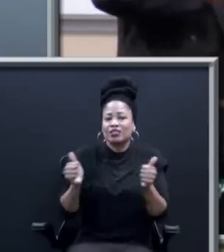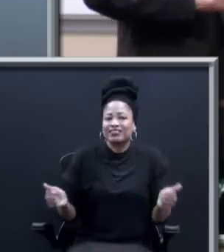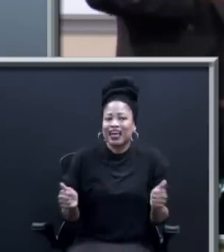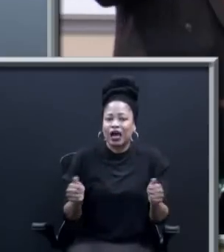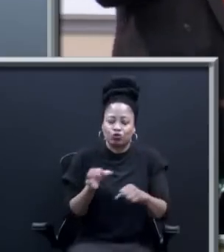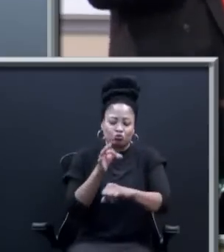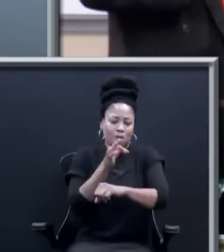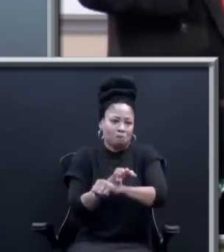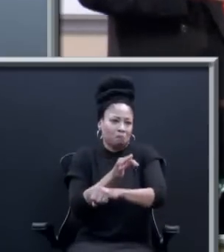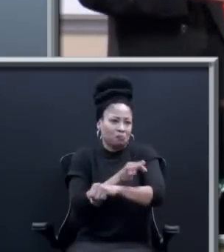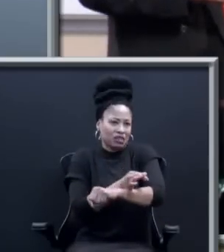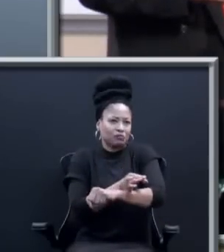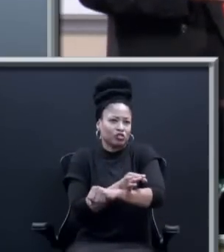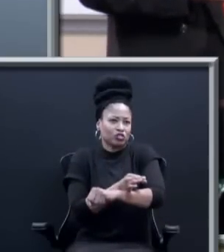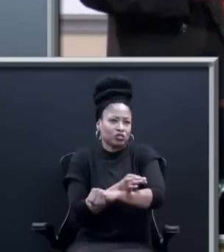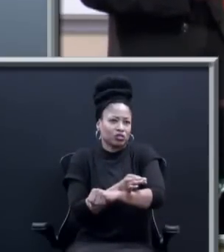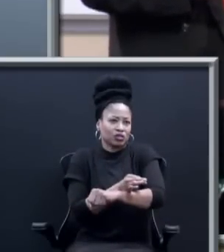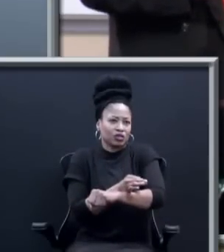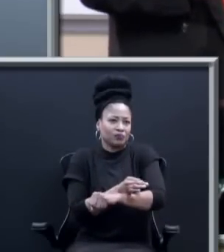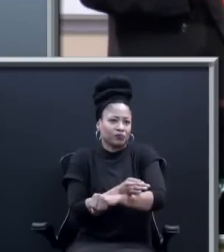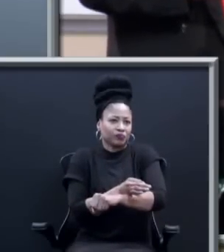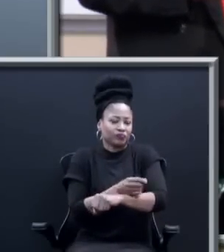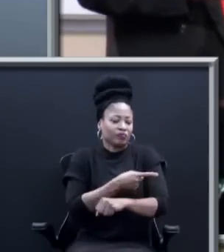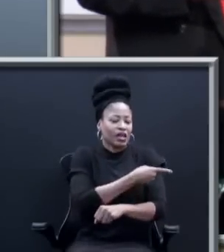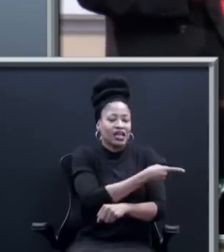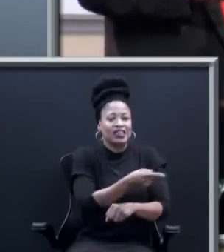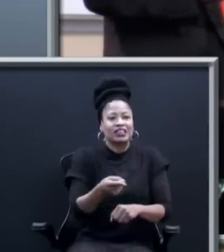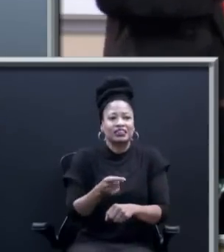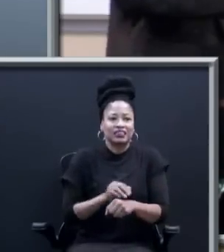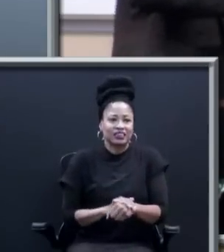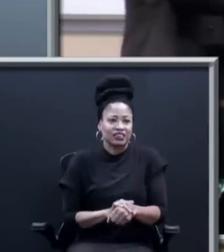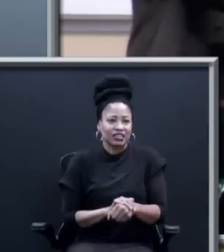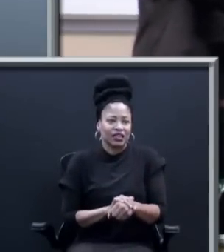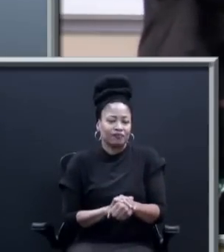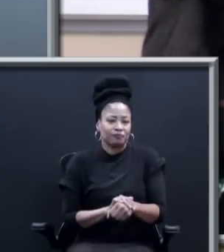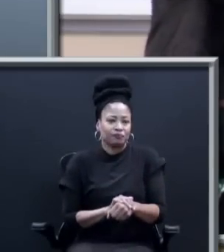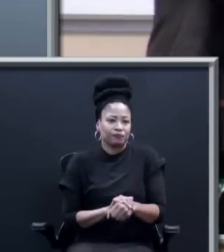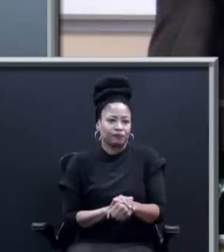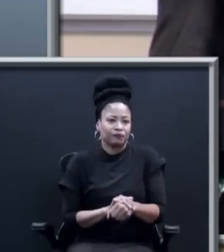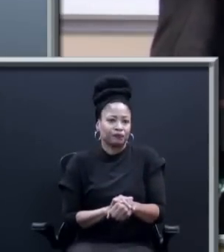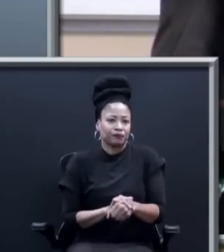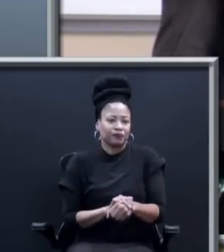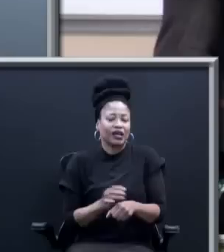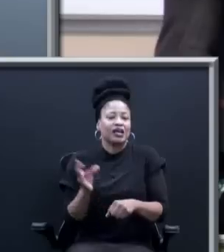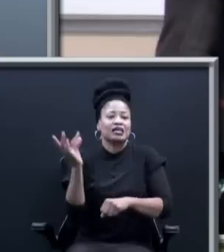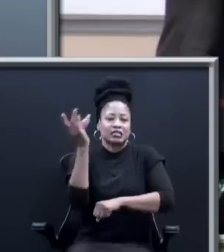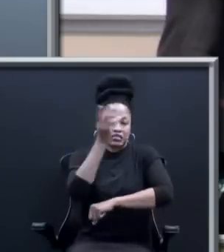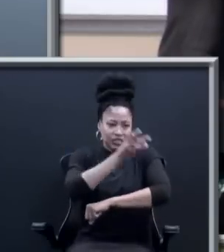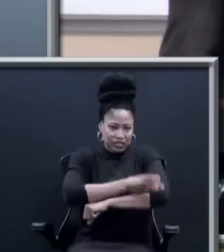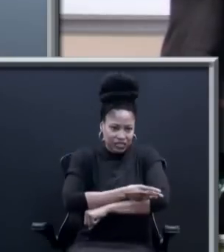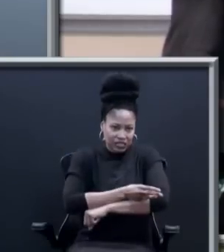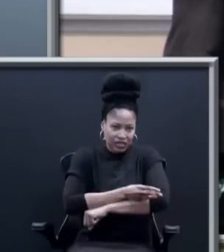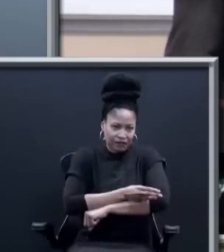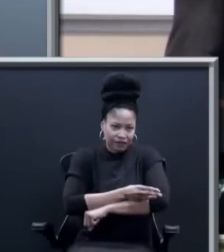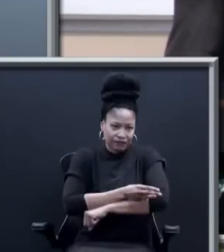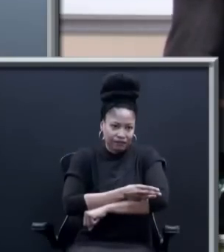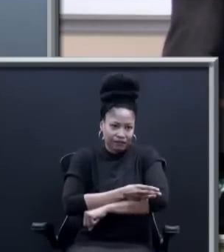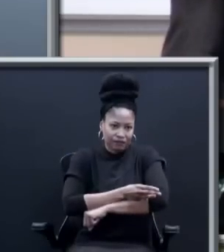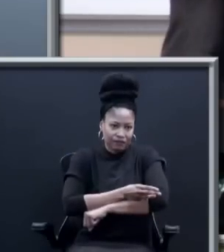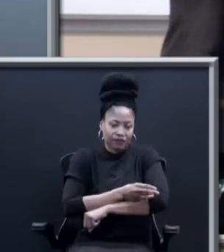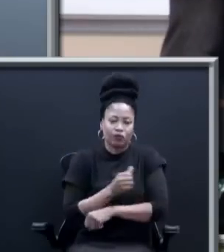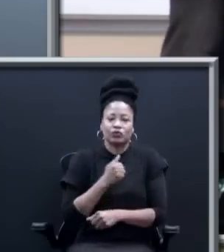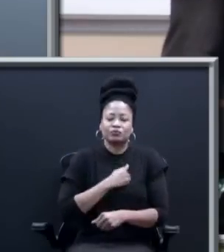the blood. Y'all understand? Now, they ain't got no blemish. Go ahead and read. 7 lambs without blemish of the first